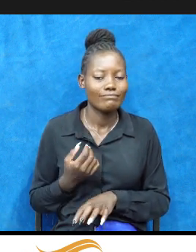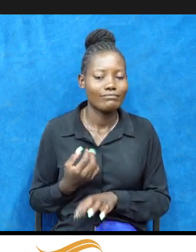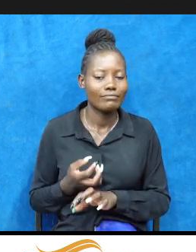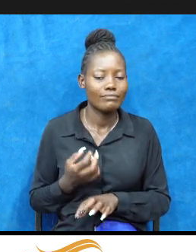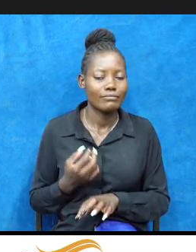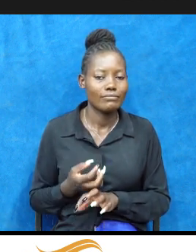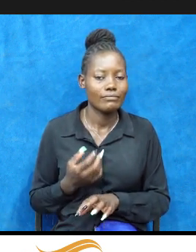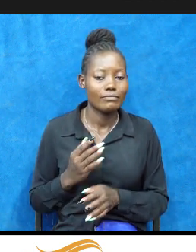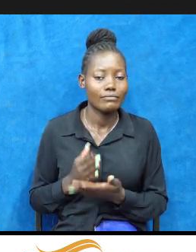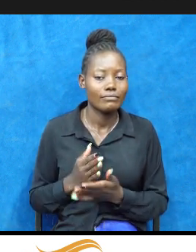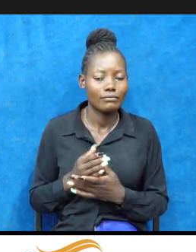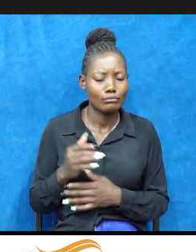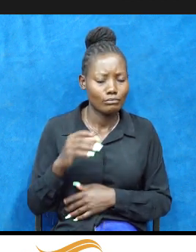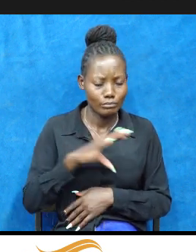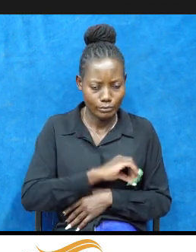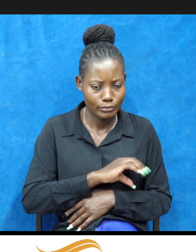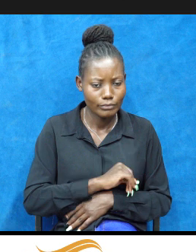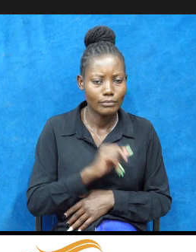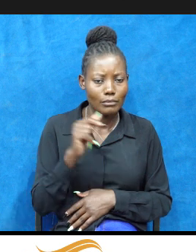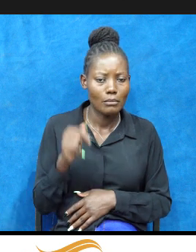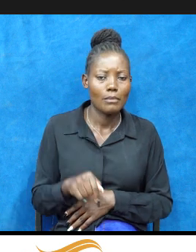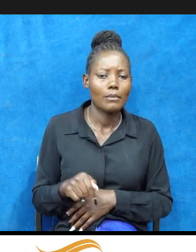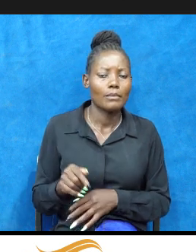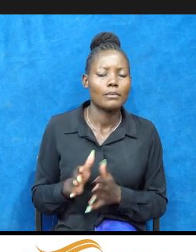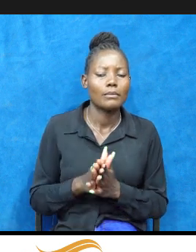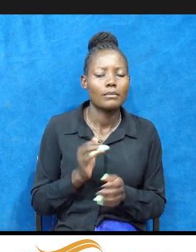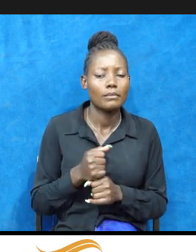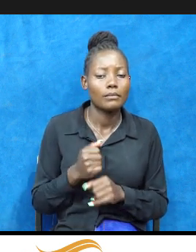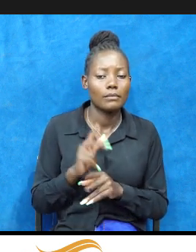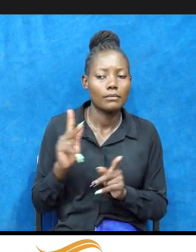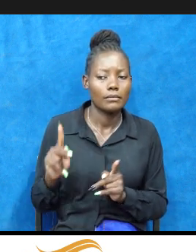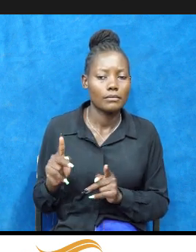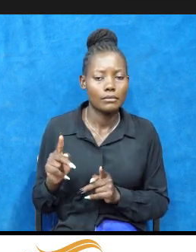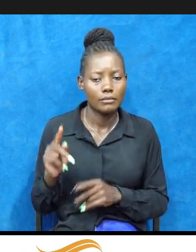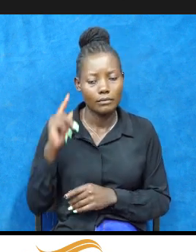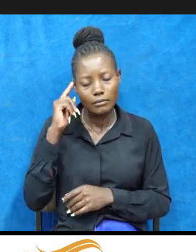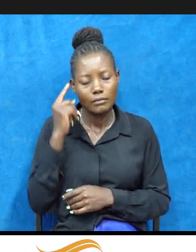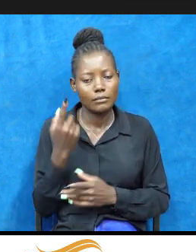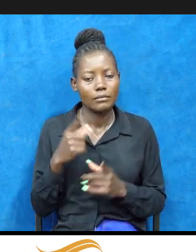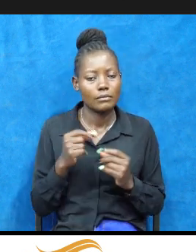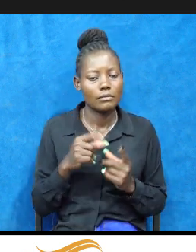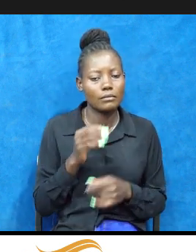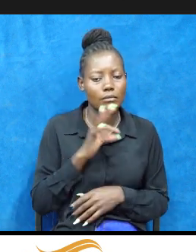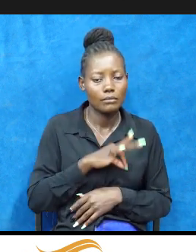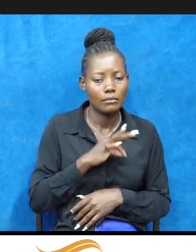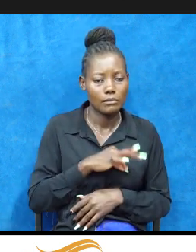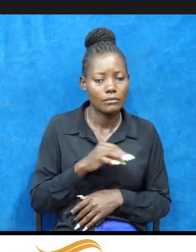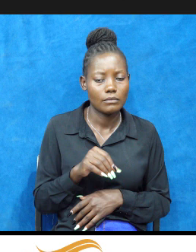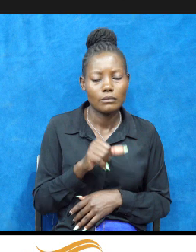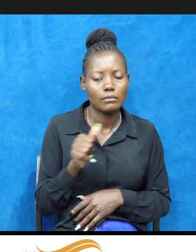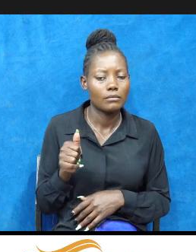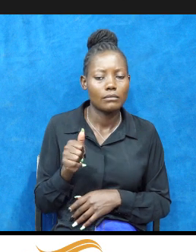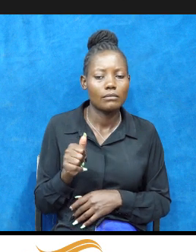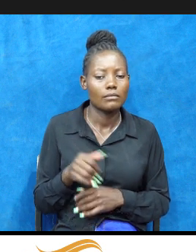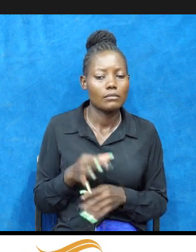of endurance, local muscular endurance. And that's the part I think that probably has a lot of benefit for soccer and all any kind of